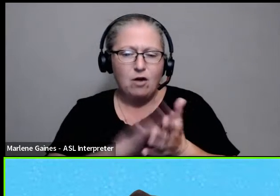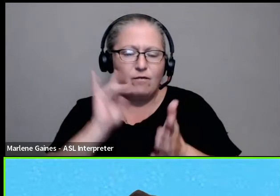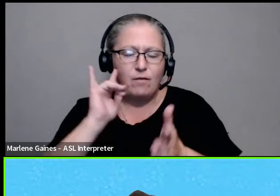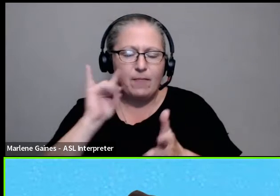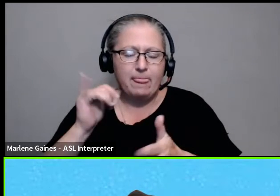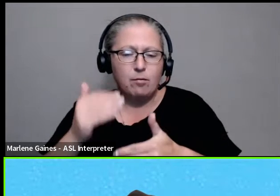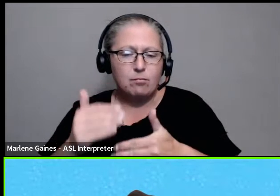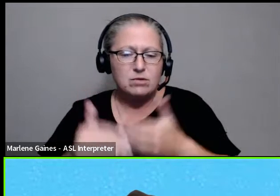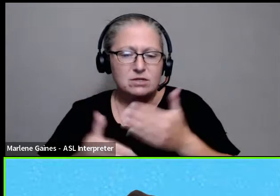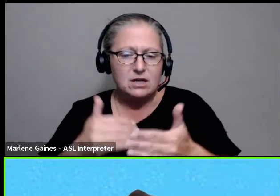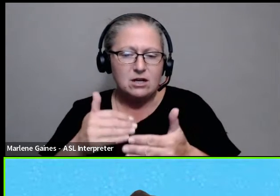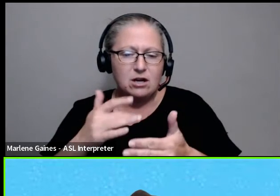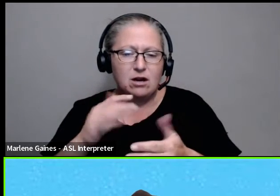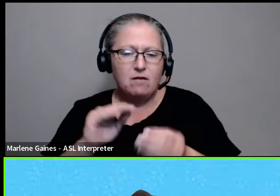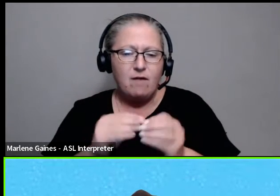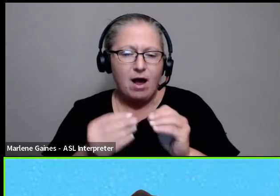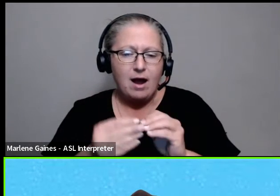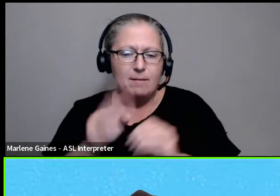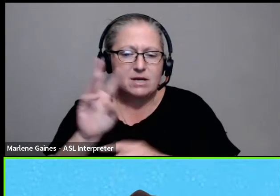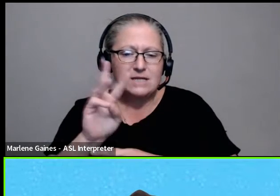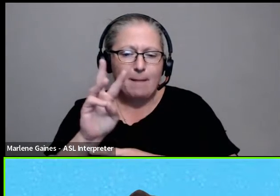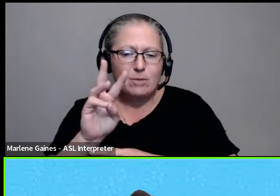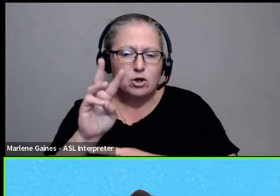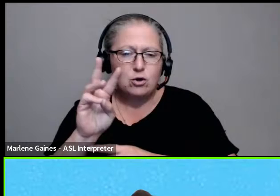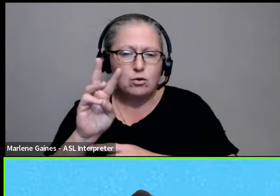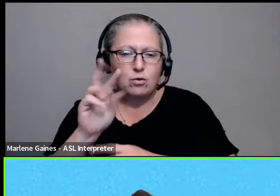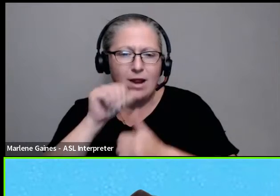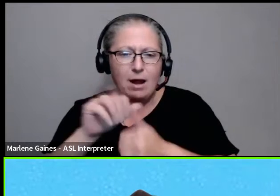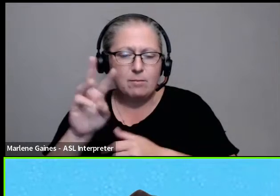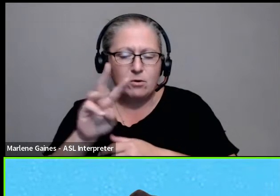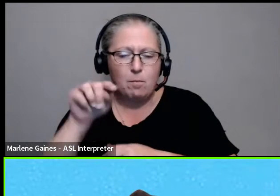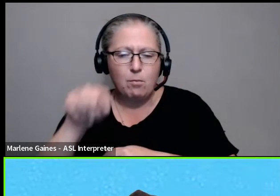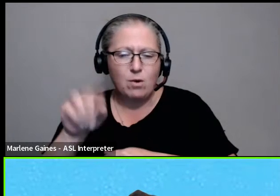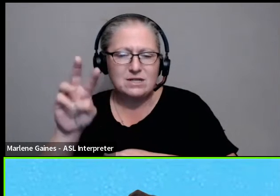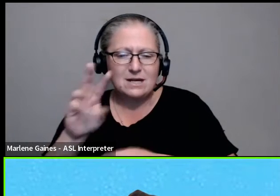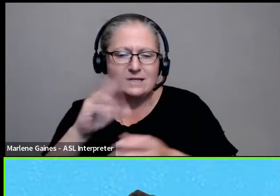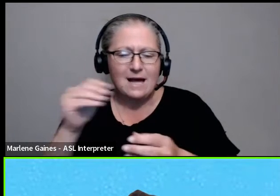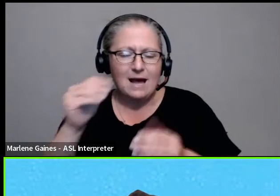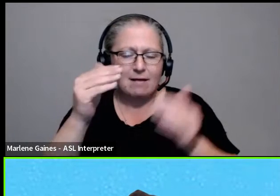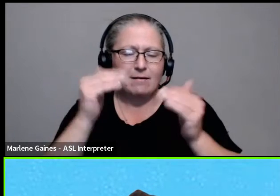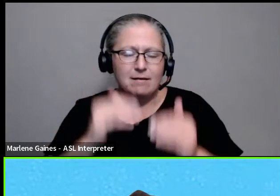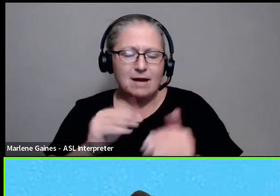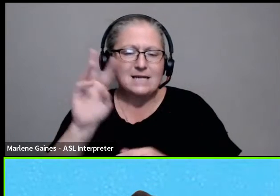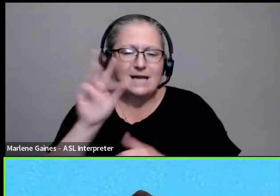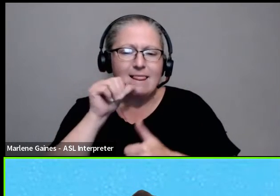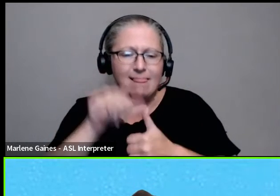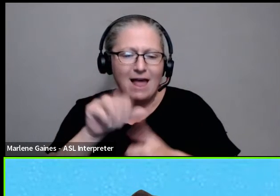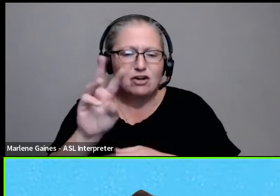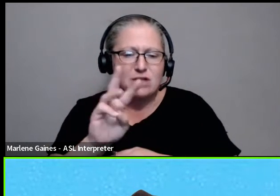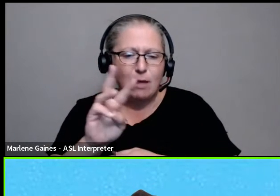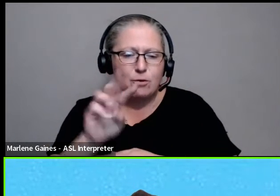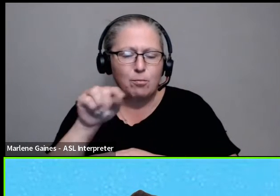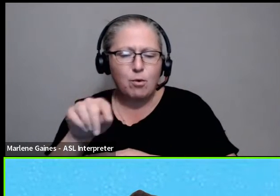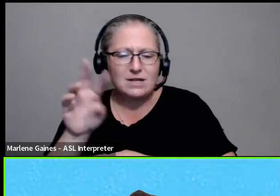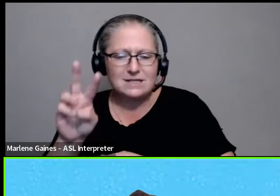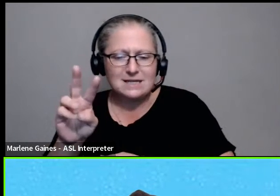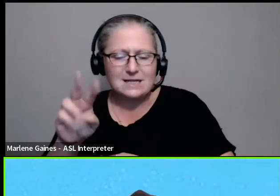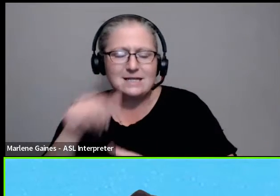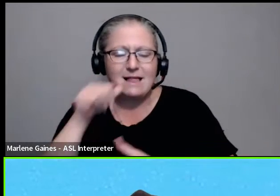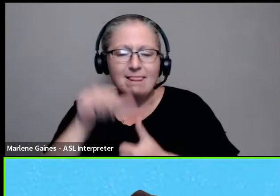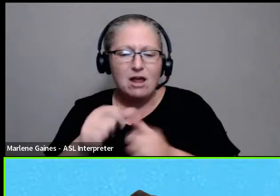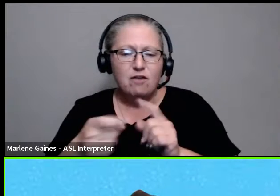proceedings concerning item W.6 and item W.7. Letter from Andrew